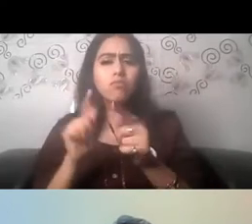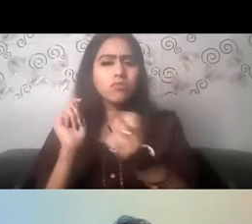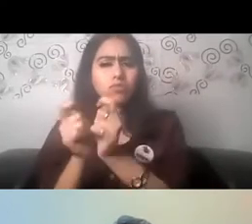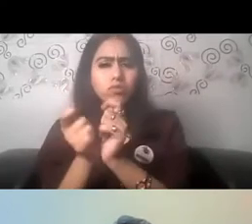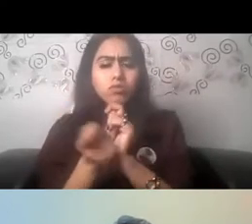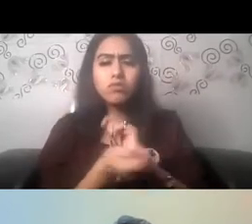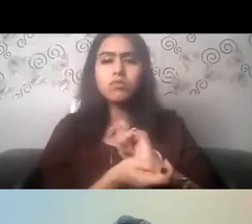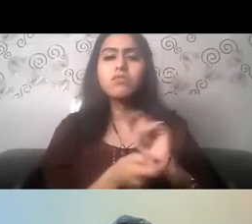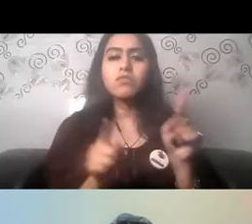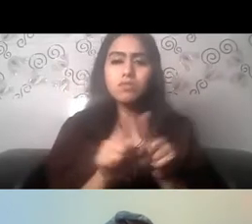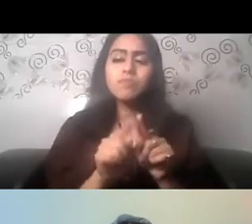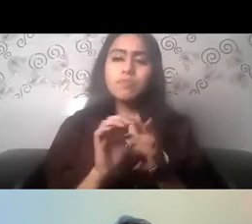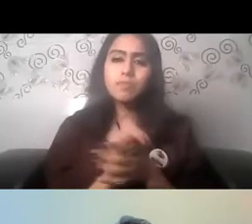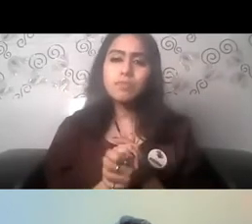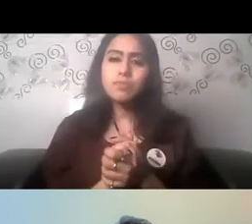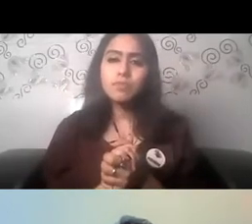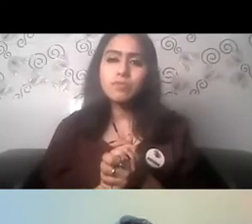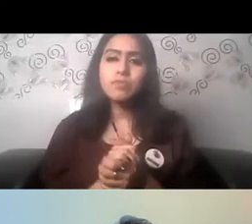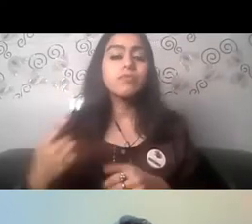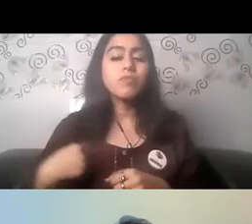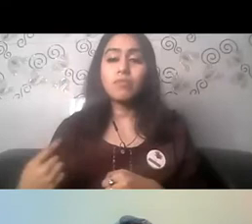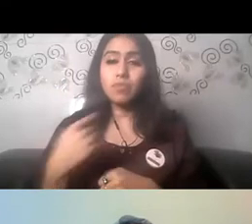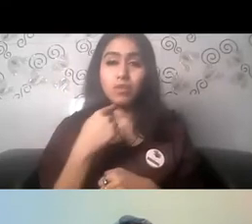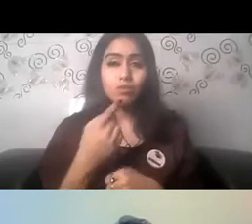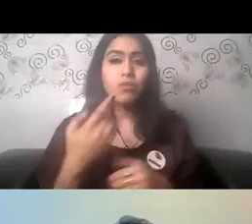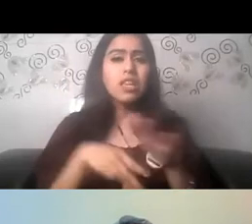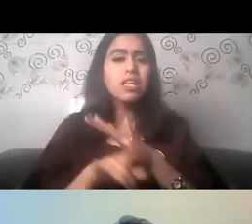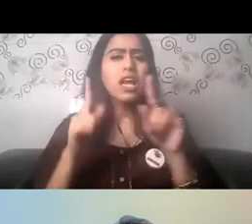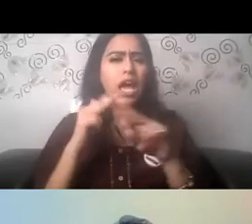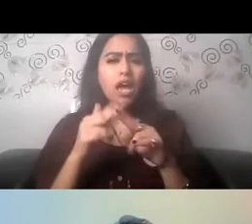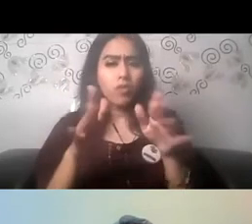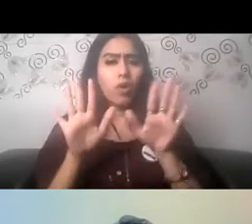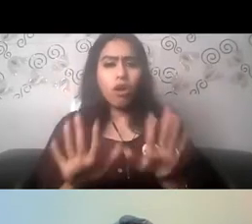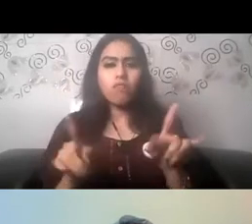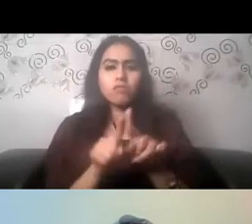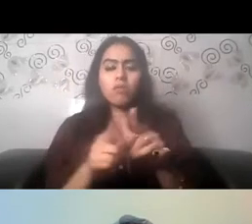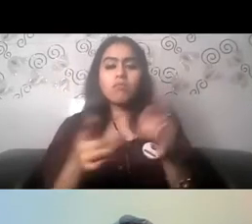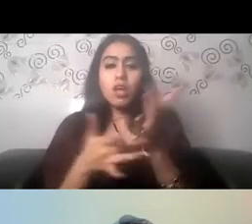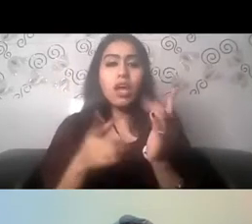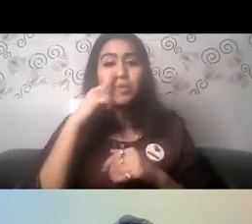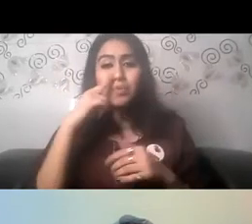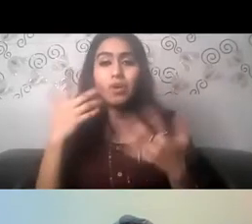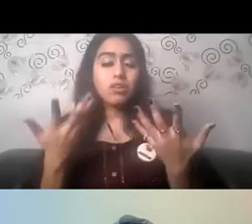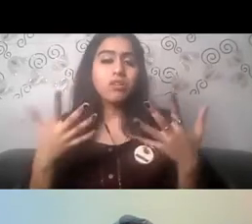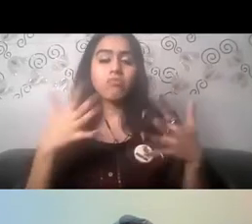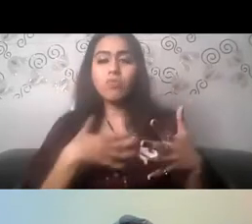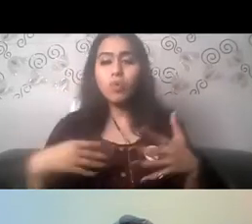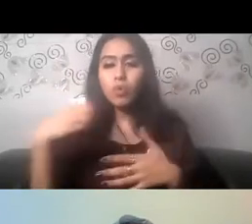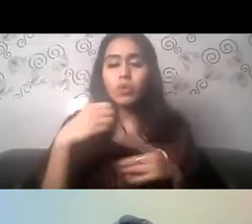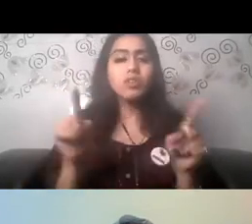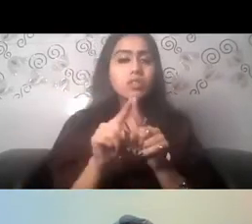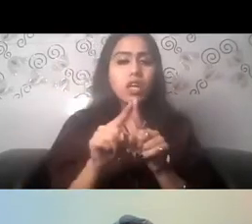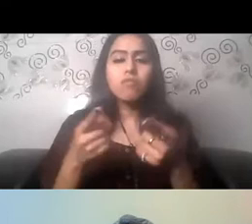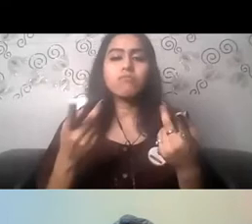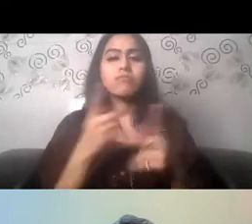ourselves. I always like to make an analogy. If you had a women's organisation delivering